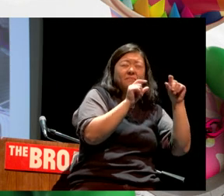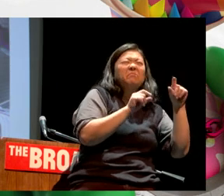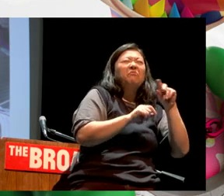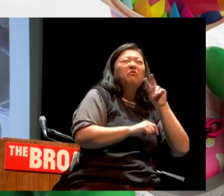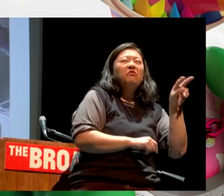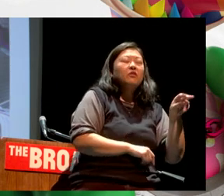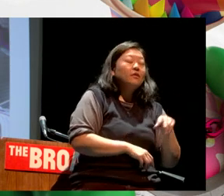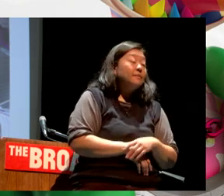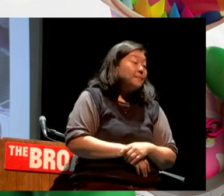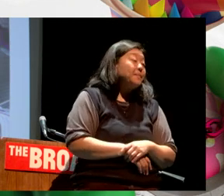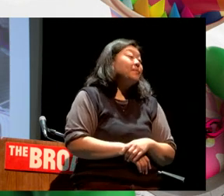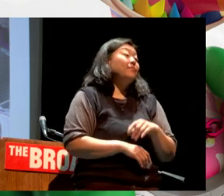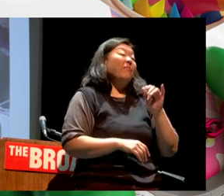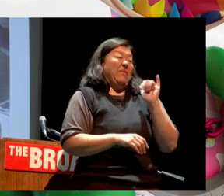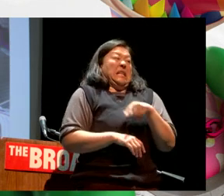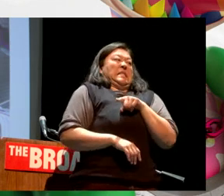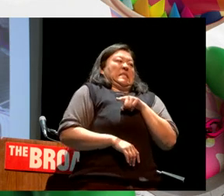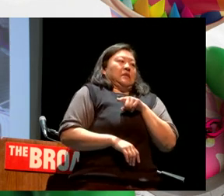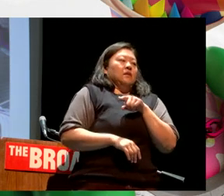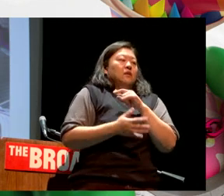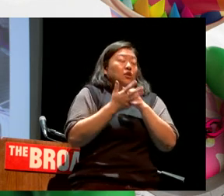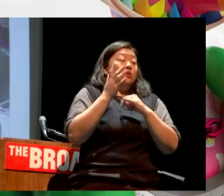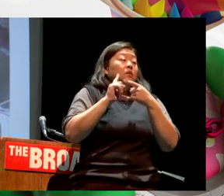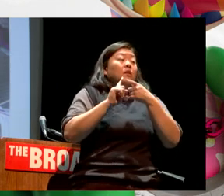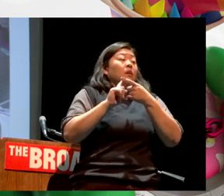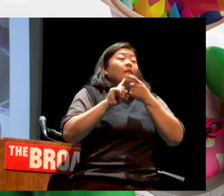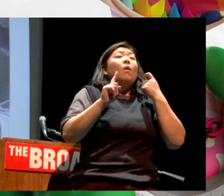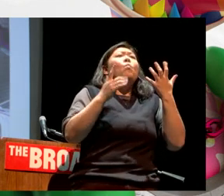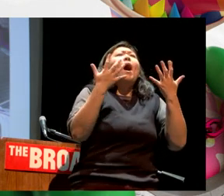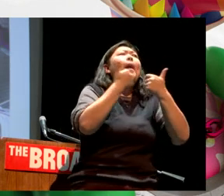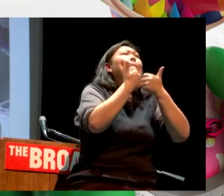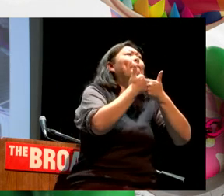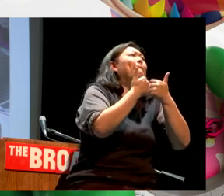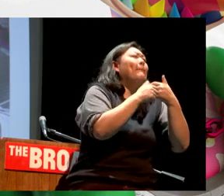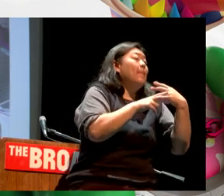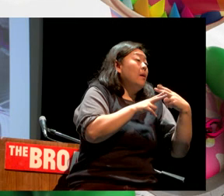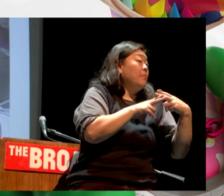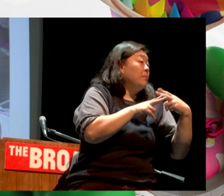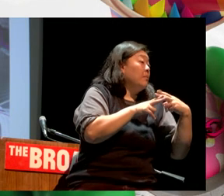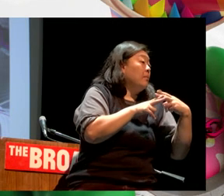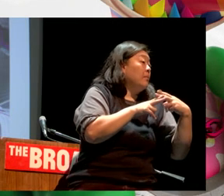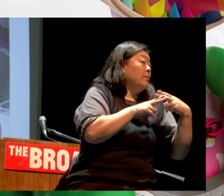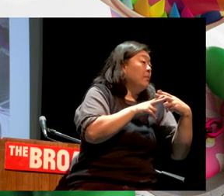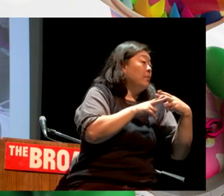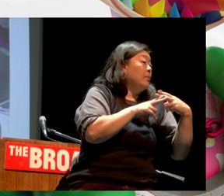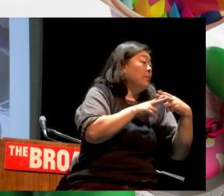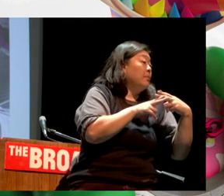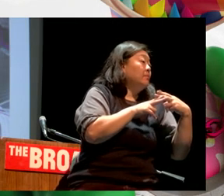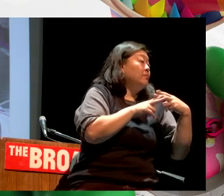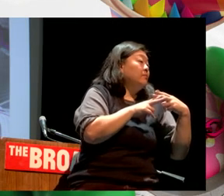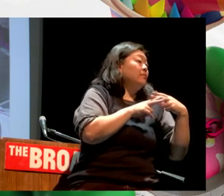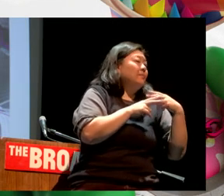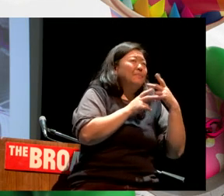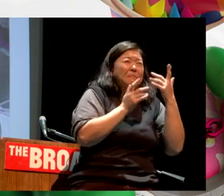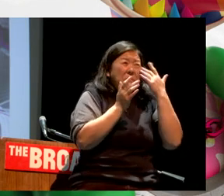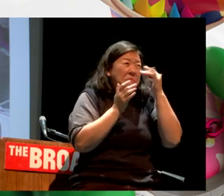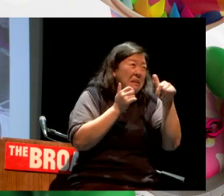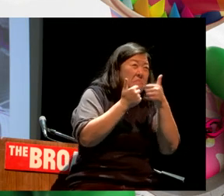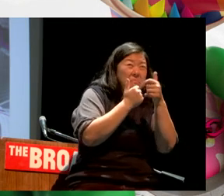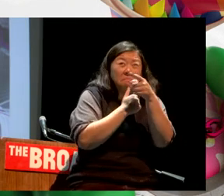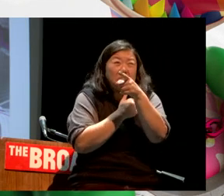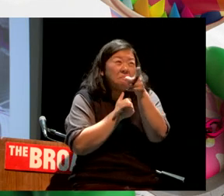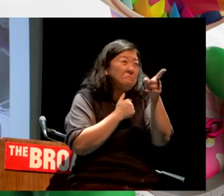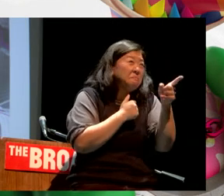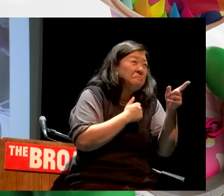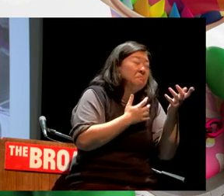from video game. That's why, you know, we're really good, especially Chris on our team that did all of that. Because in video game, you need to have as